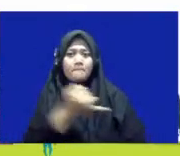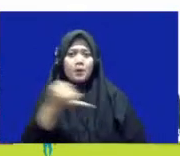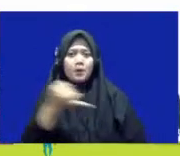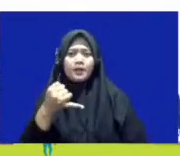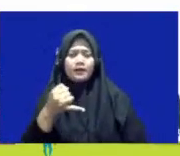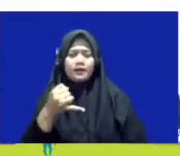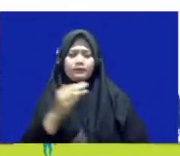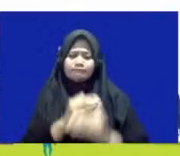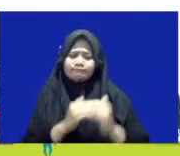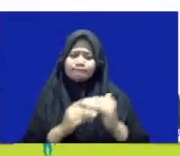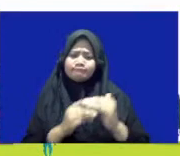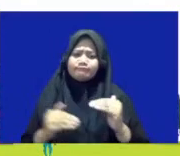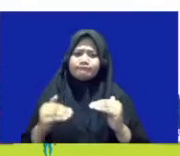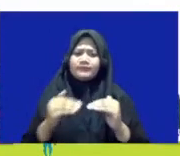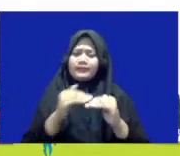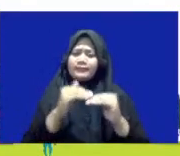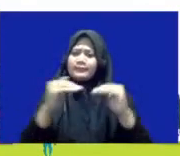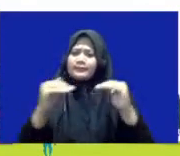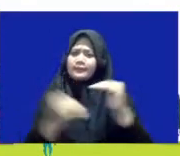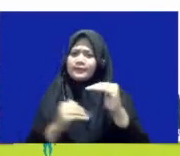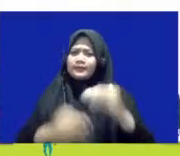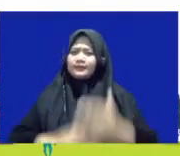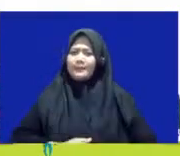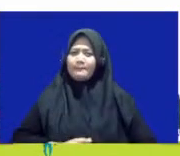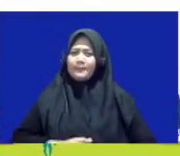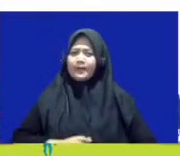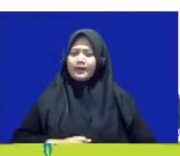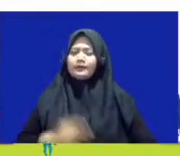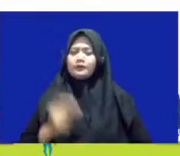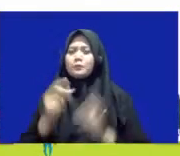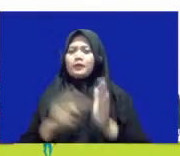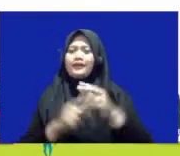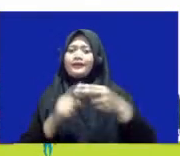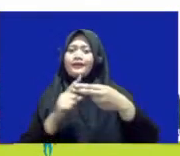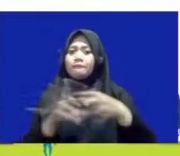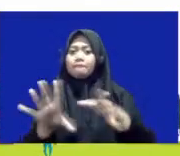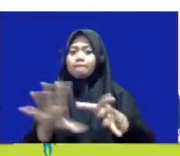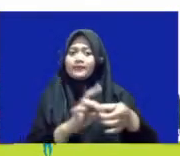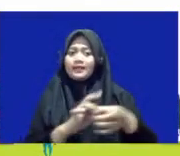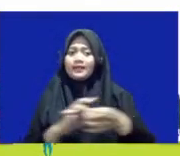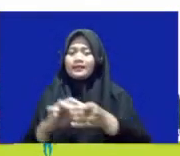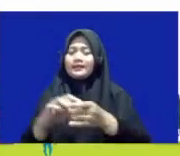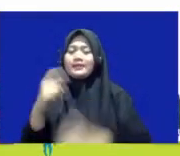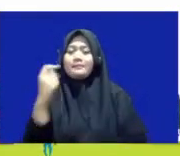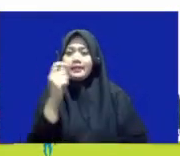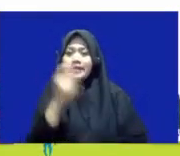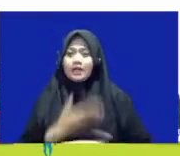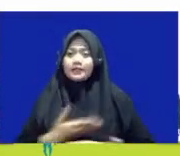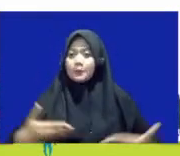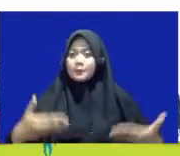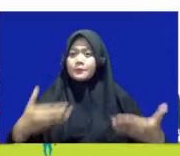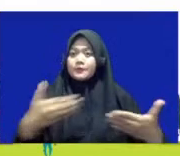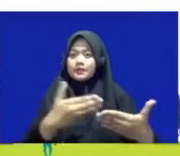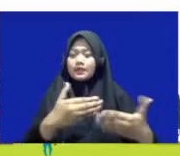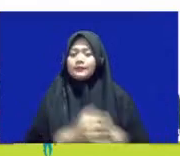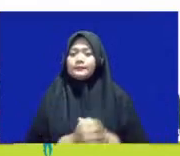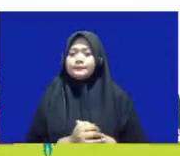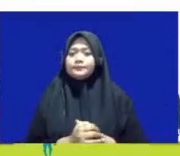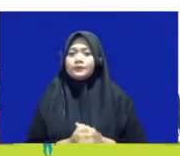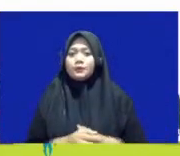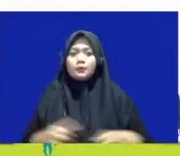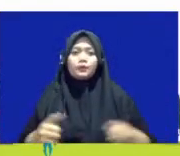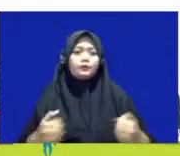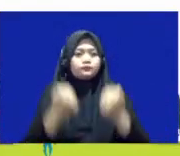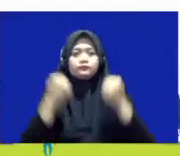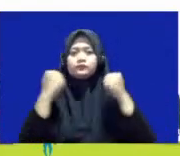WFP collaborates with the Ministry of Social Affairs in disaster preparedness and response to enhance the